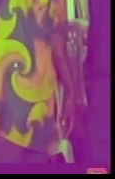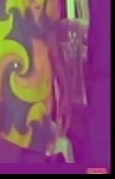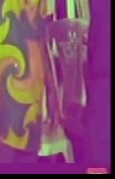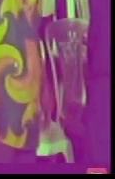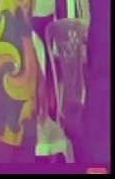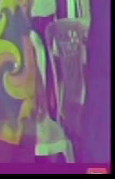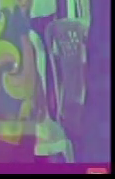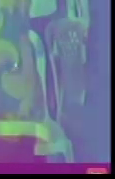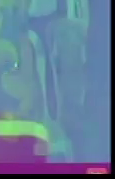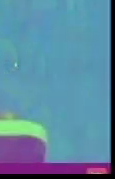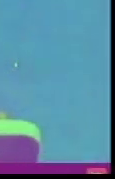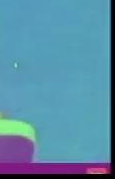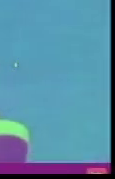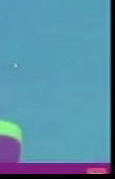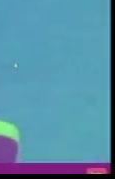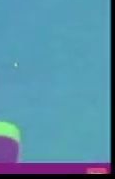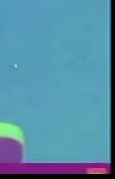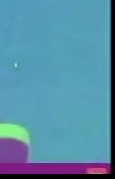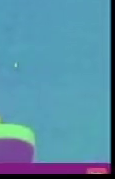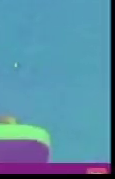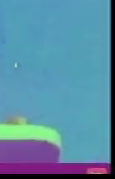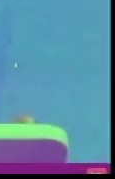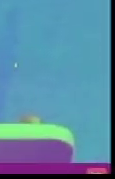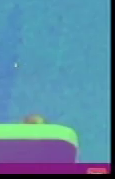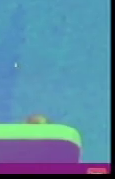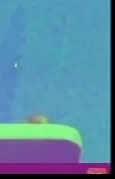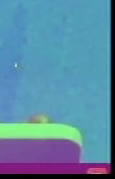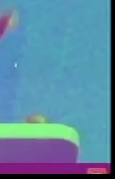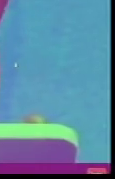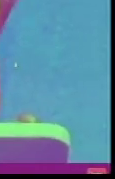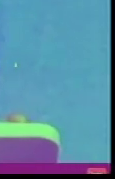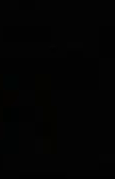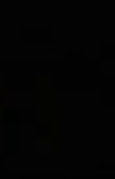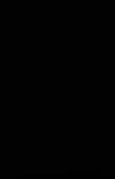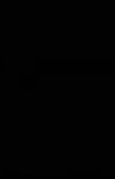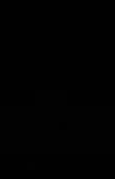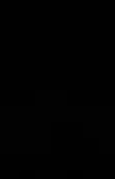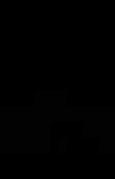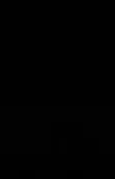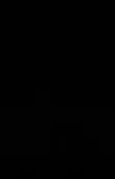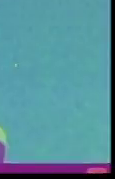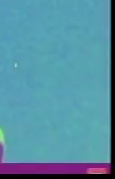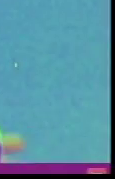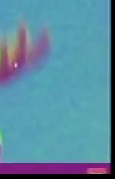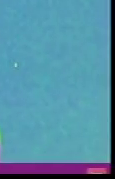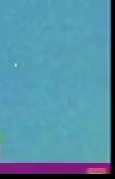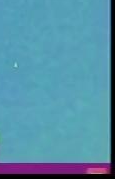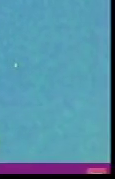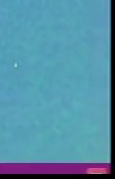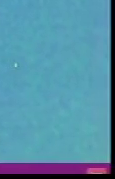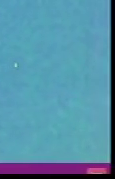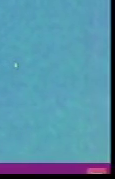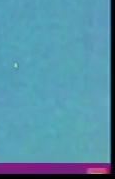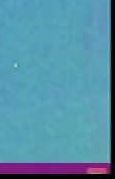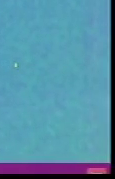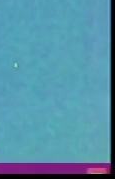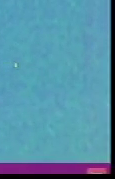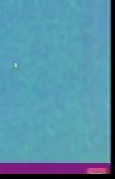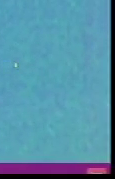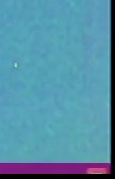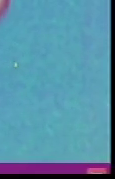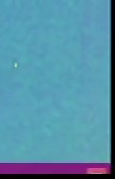Miracle is coming your way. What are you? Salvation today. Healing